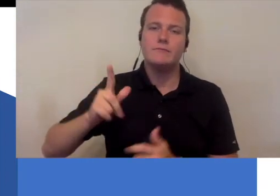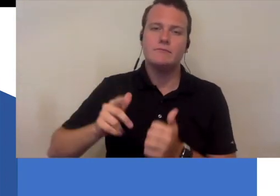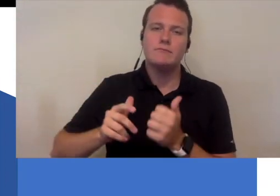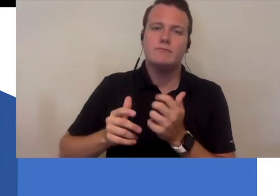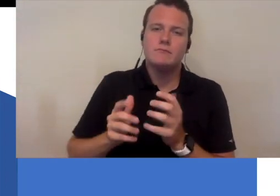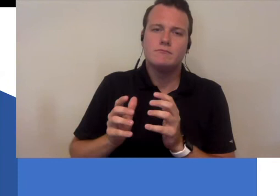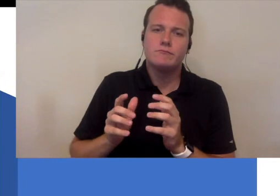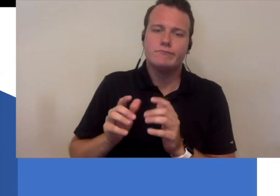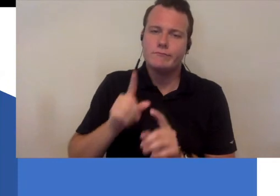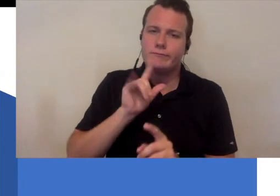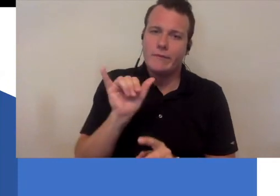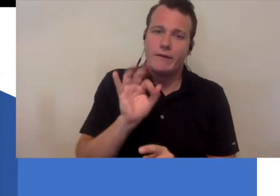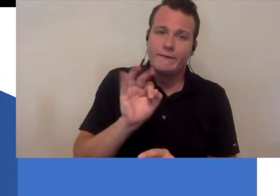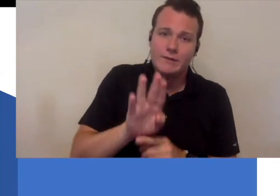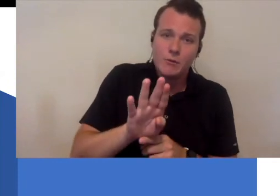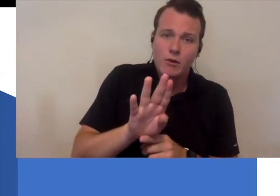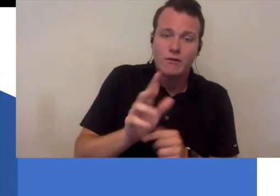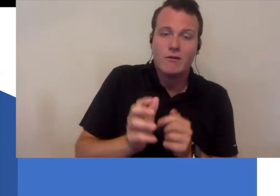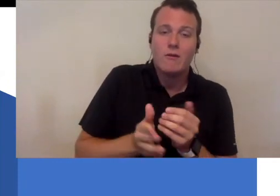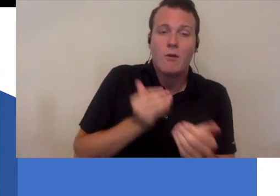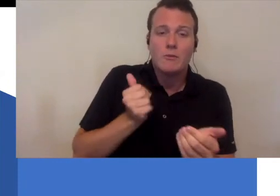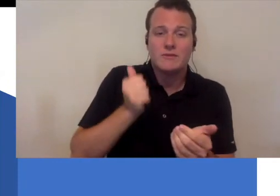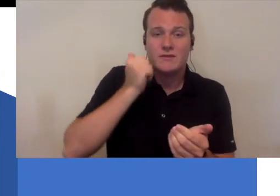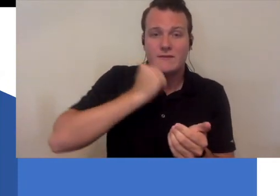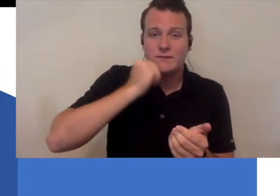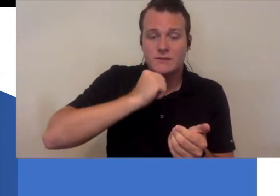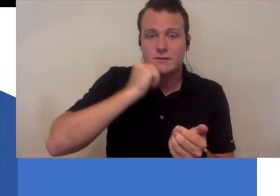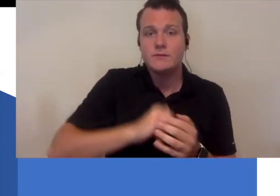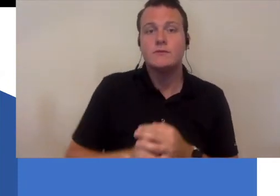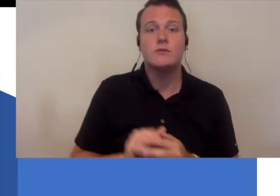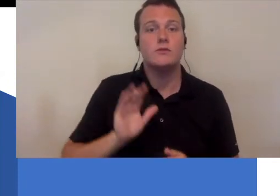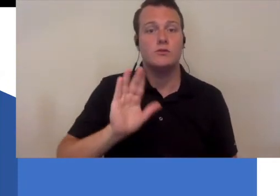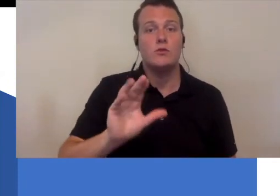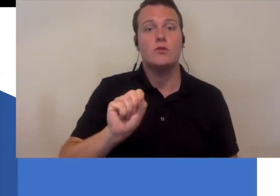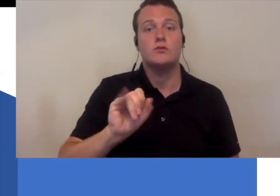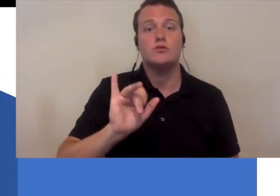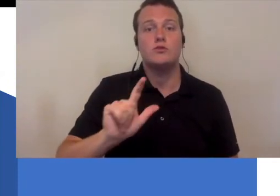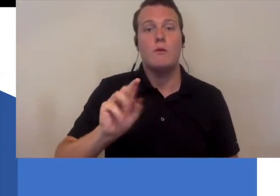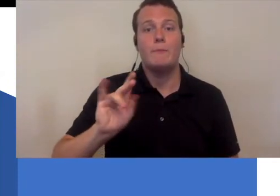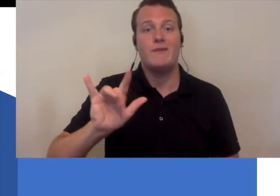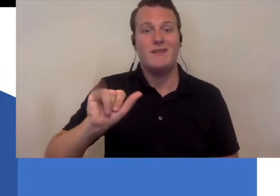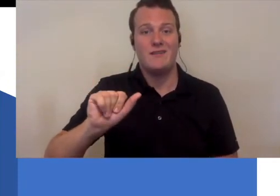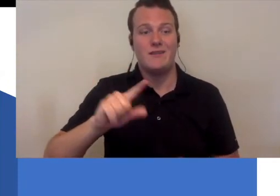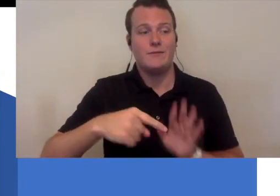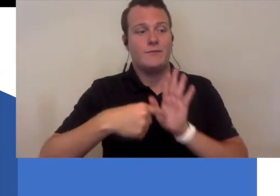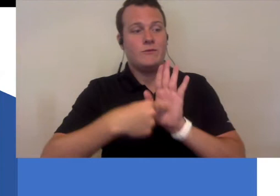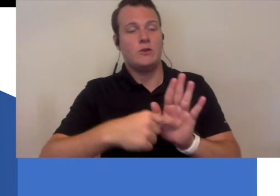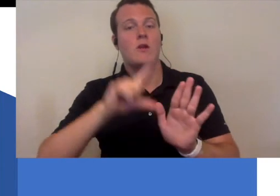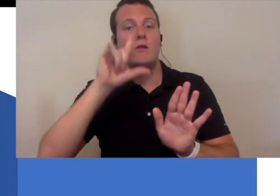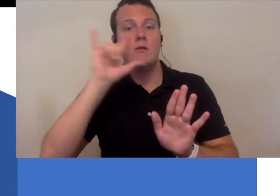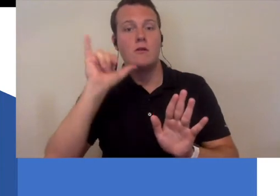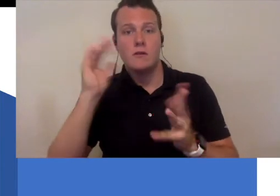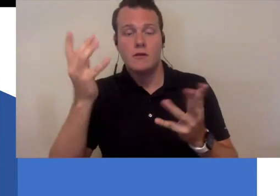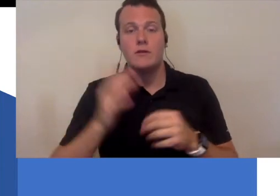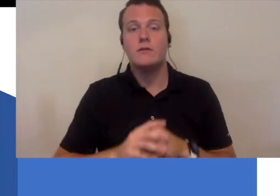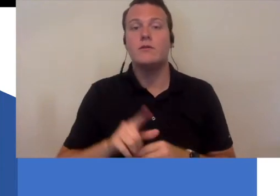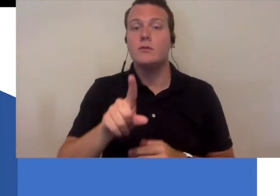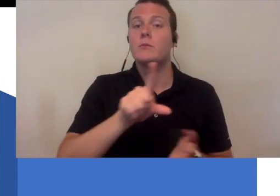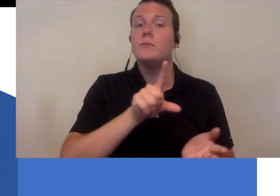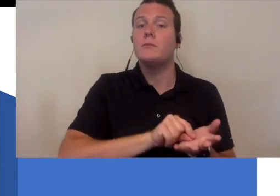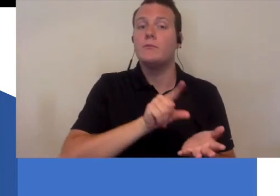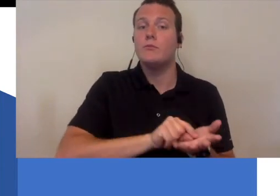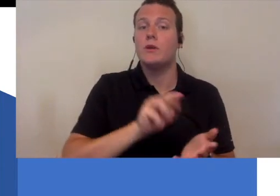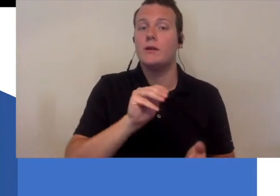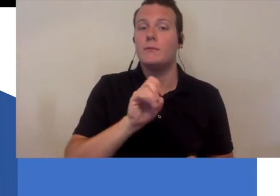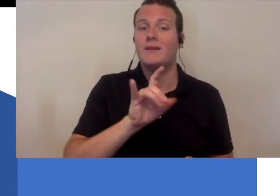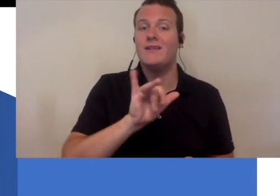daily. And so you need to be aware. What is your social media presence? What is your print